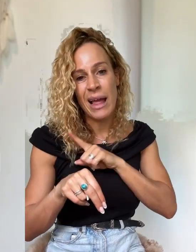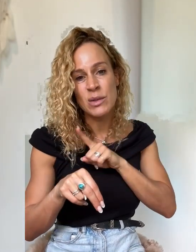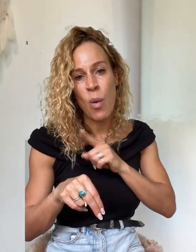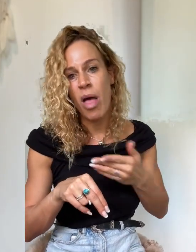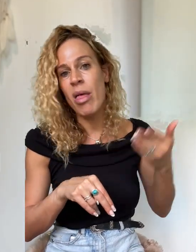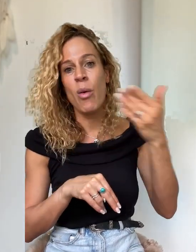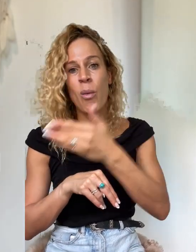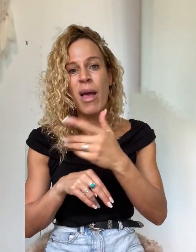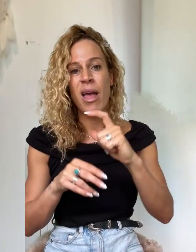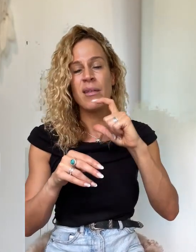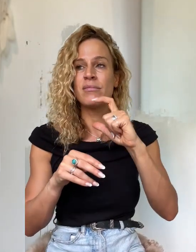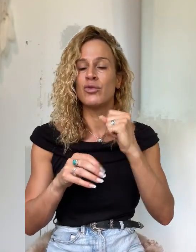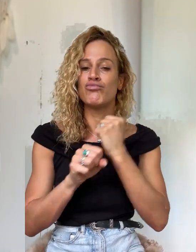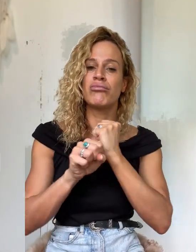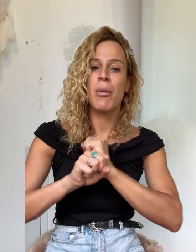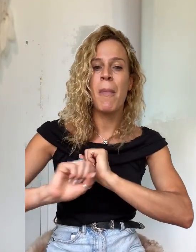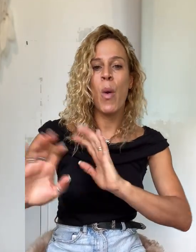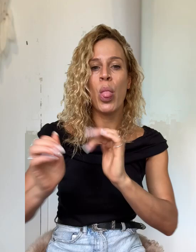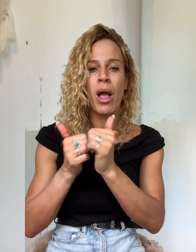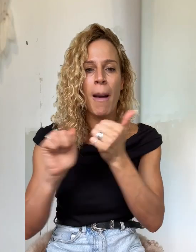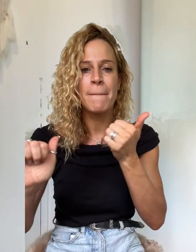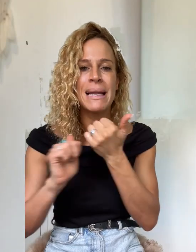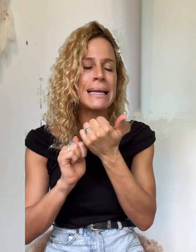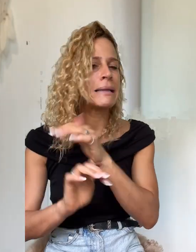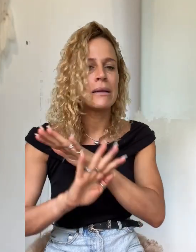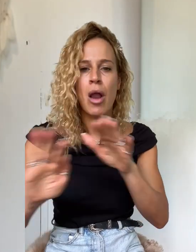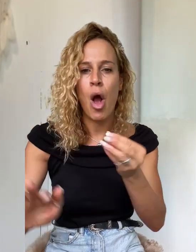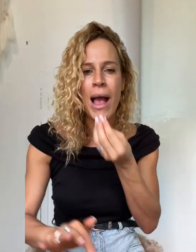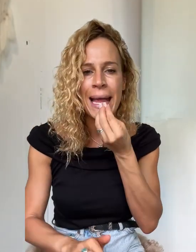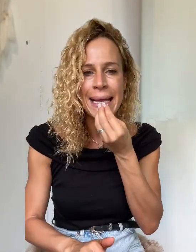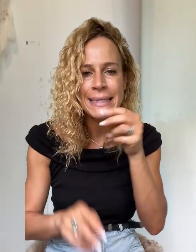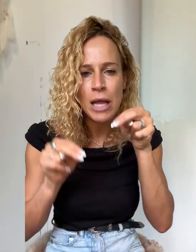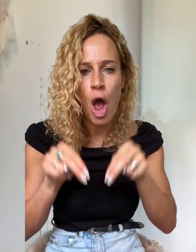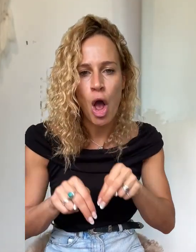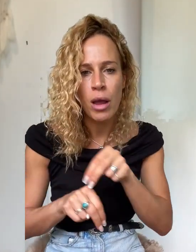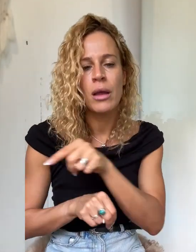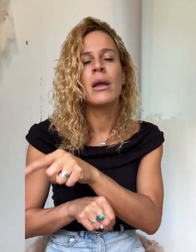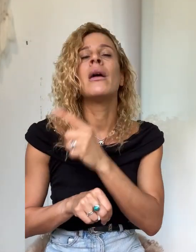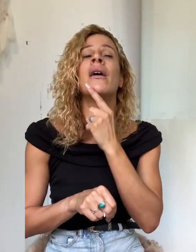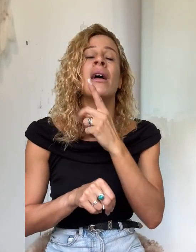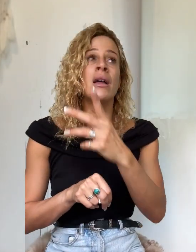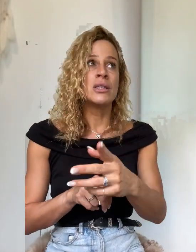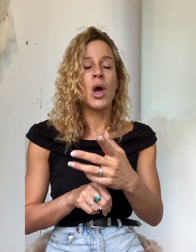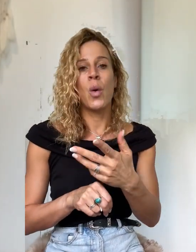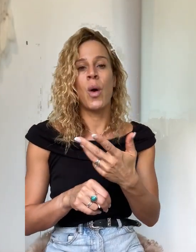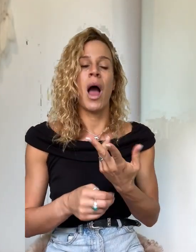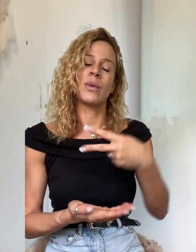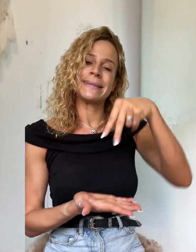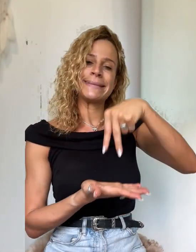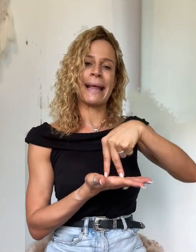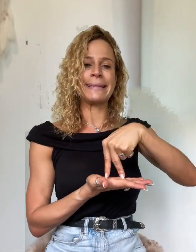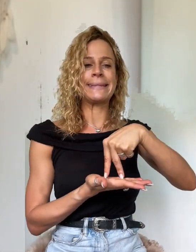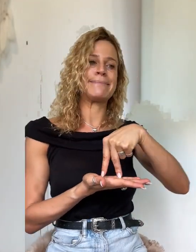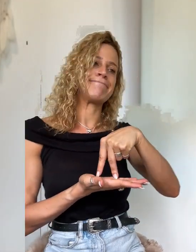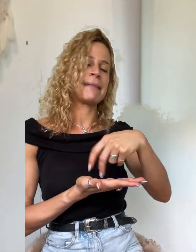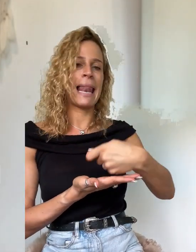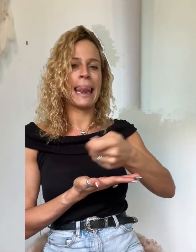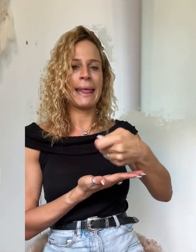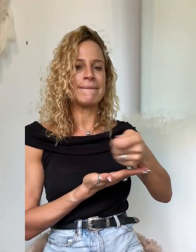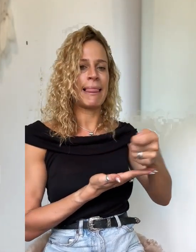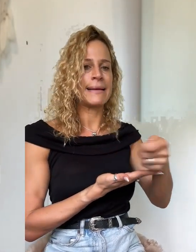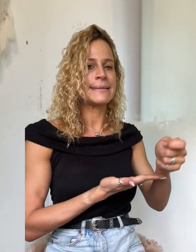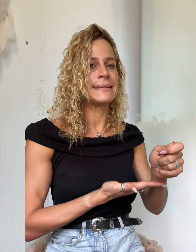whether, me or my people on the stand ate dogs, which was delightful.